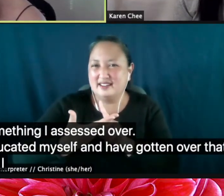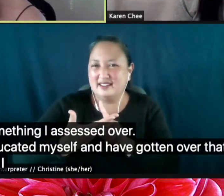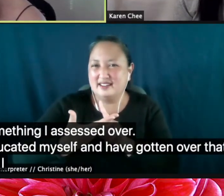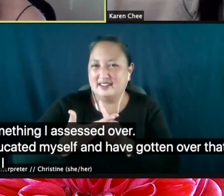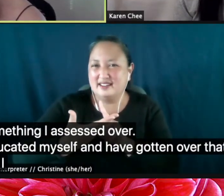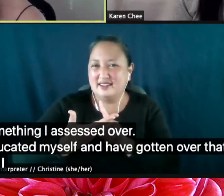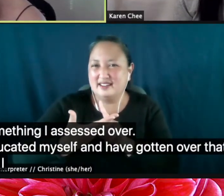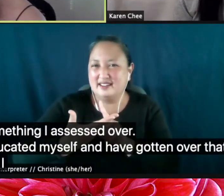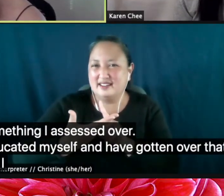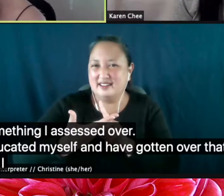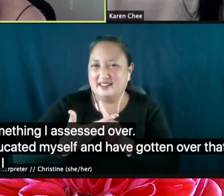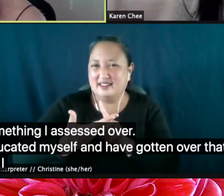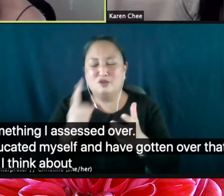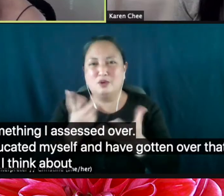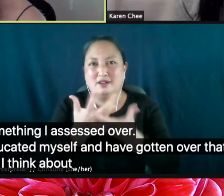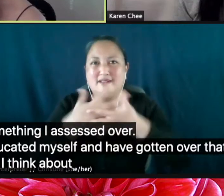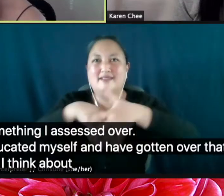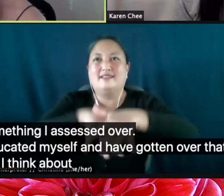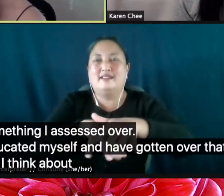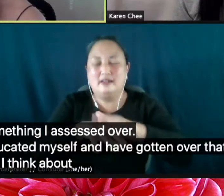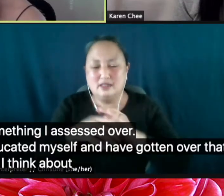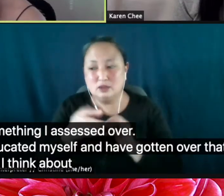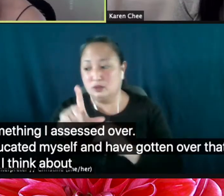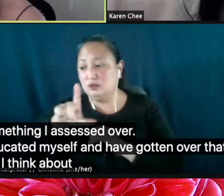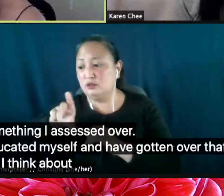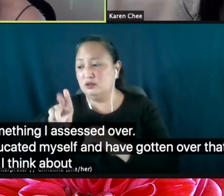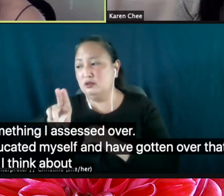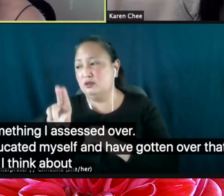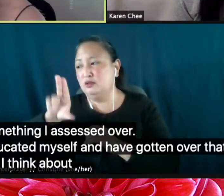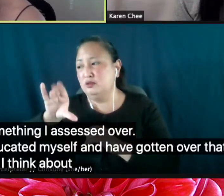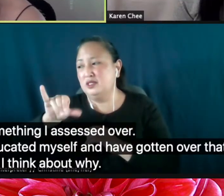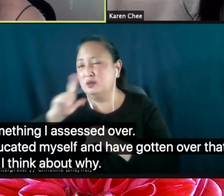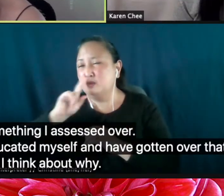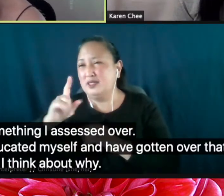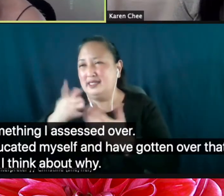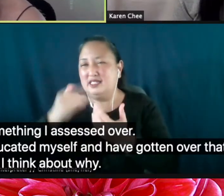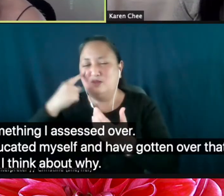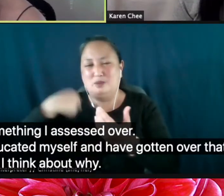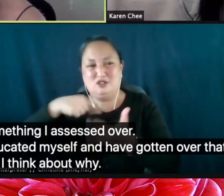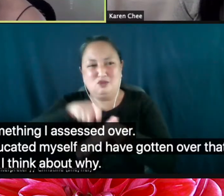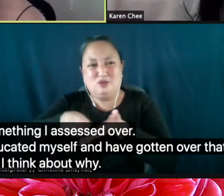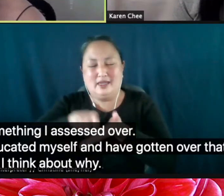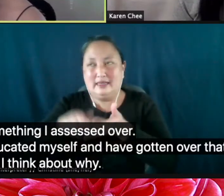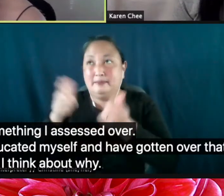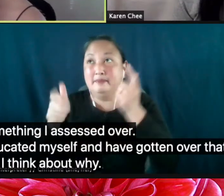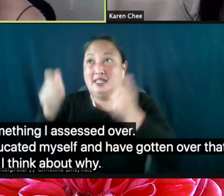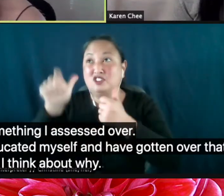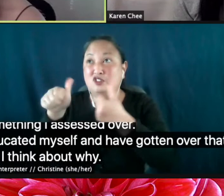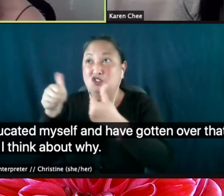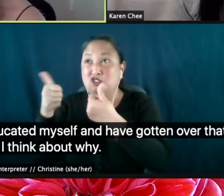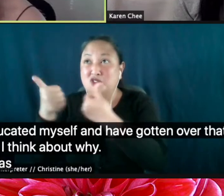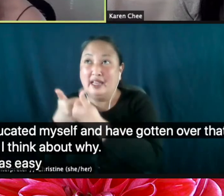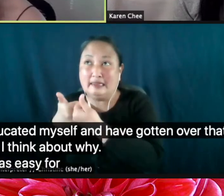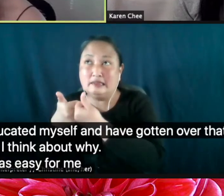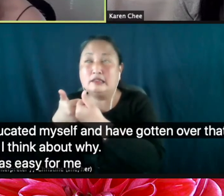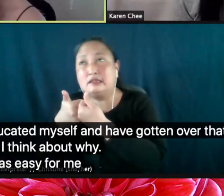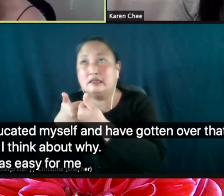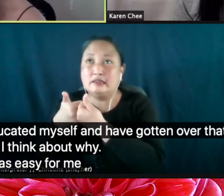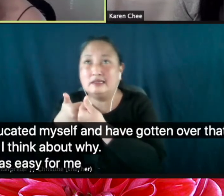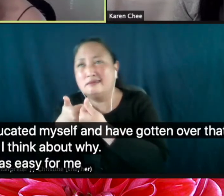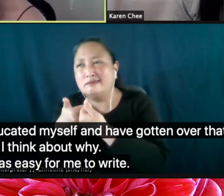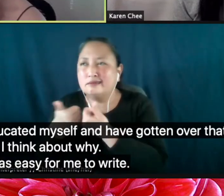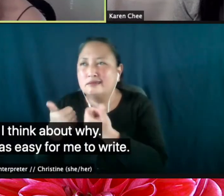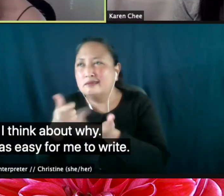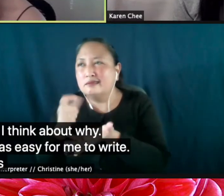by that desire for assimilation. So Lucy was easy for me to write. And then in terms of the biggest challenge, I know it's kind of a cop-out answer, but I